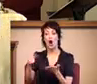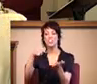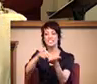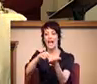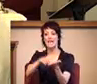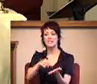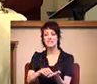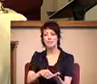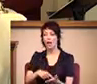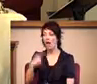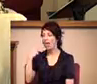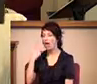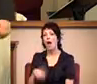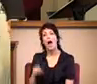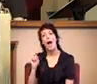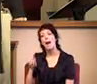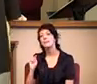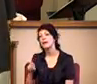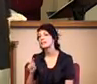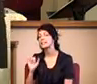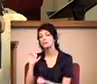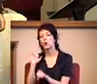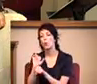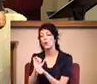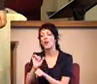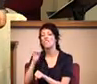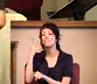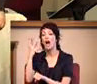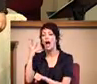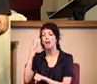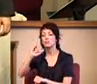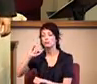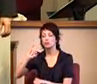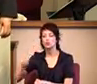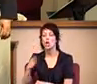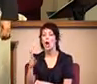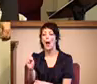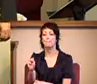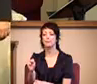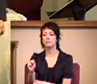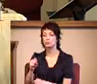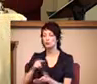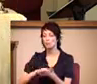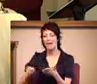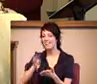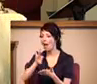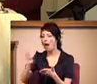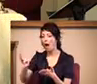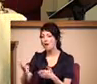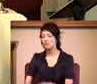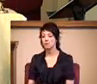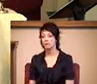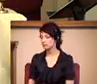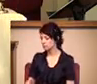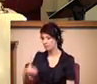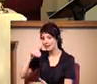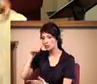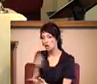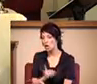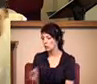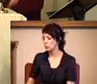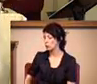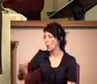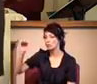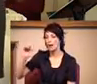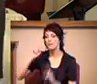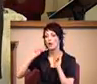I'm going to have to work 5 jobs to pay this off by the time I die? God forbid when our daughter grows up and goes off to college, I'm going to go, you know,